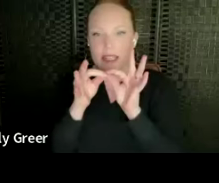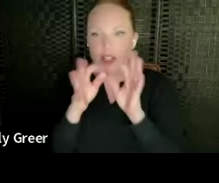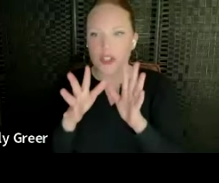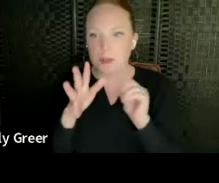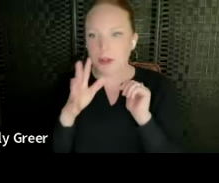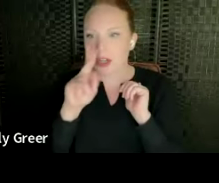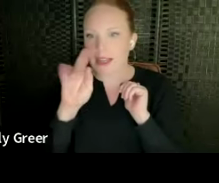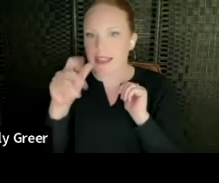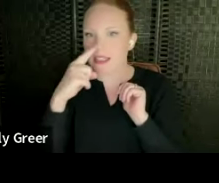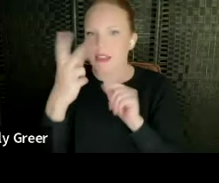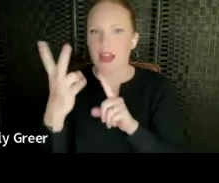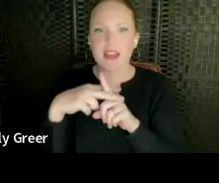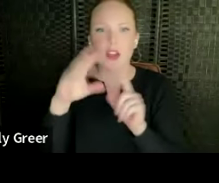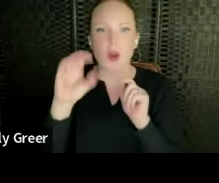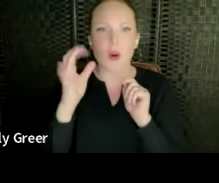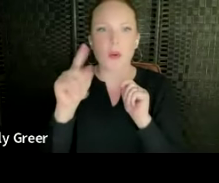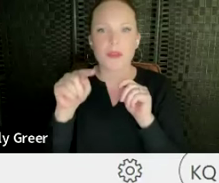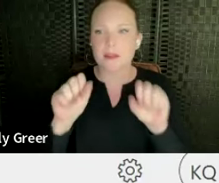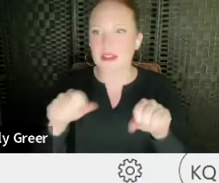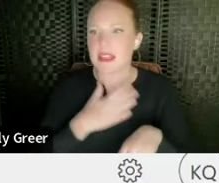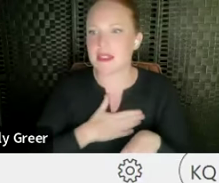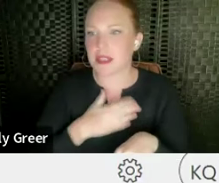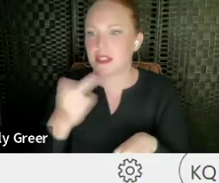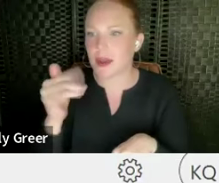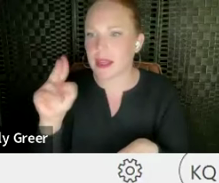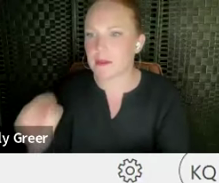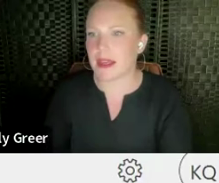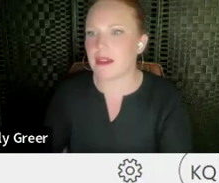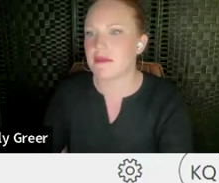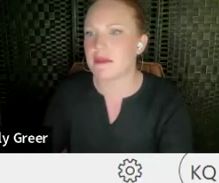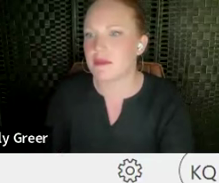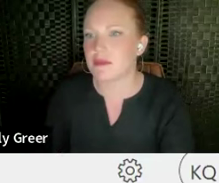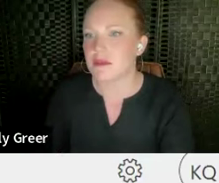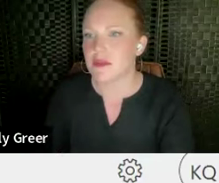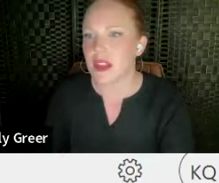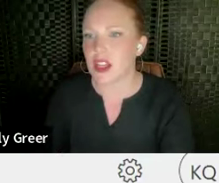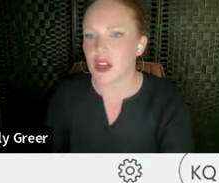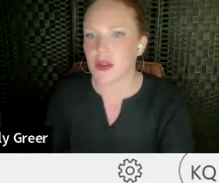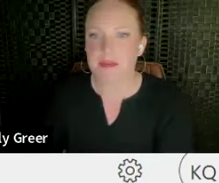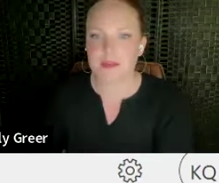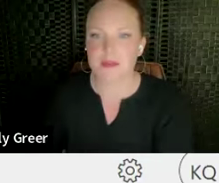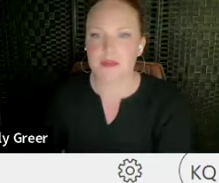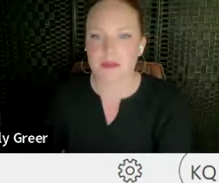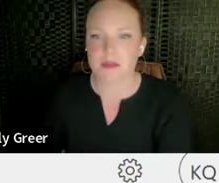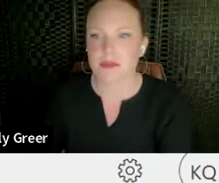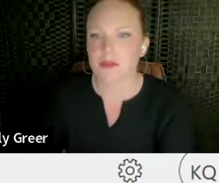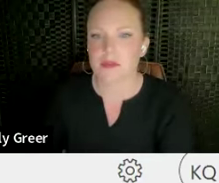And this is the interpreter. Kelly, can I get co-host ability, please, so I can pin? Thank you.